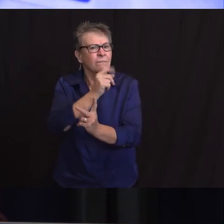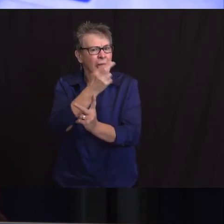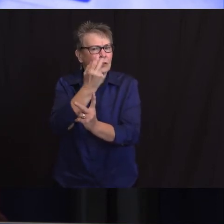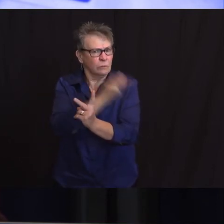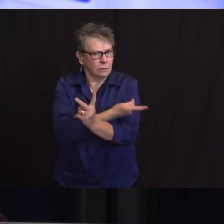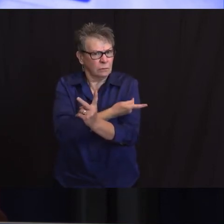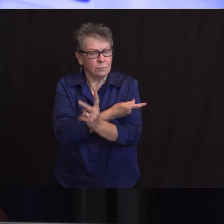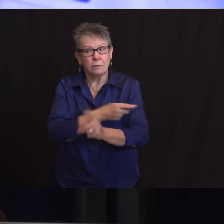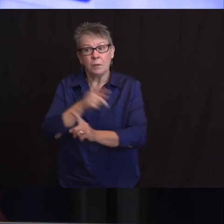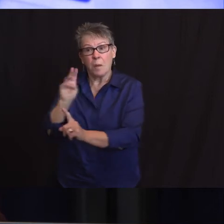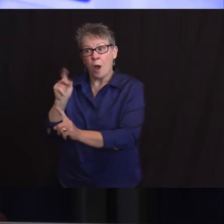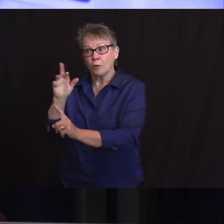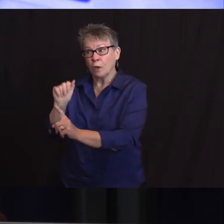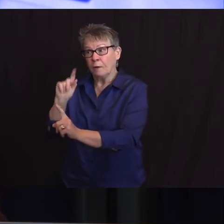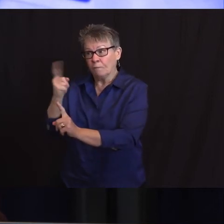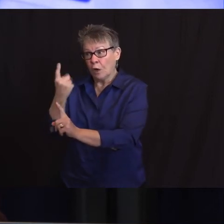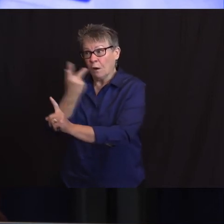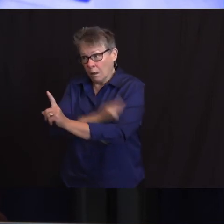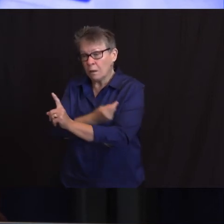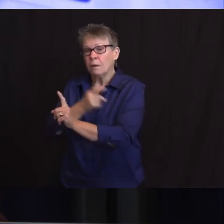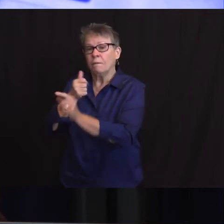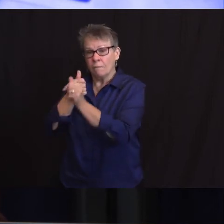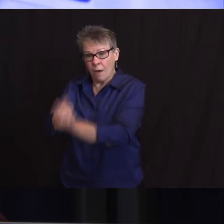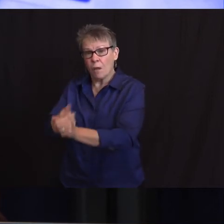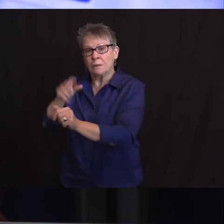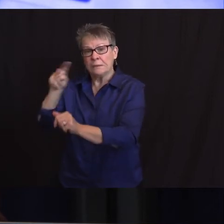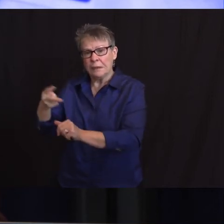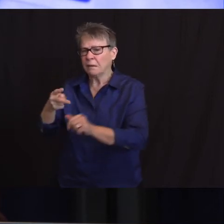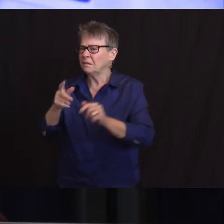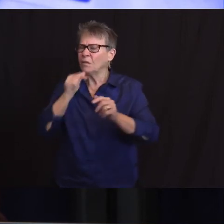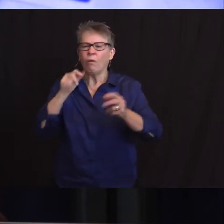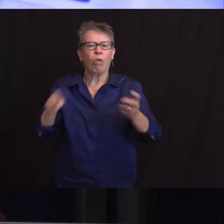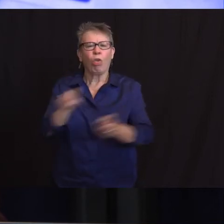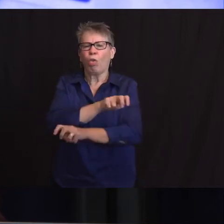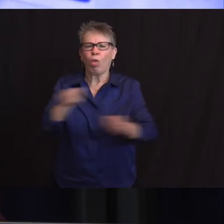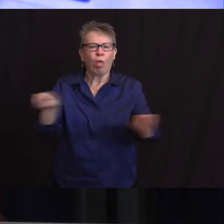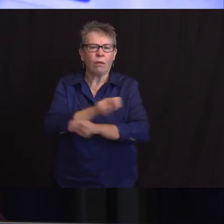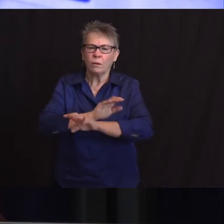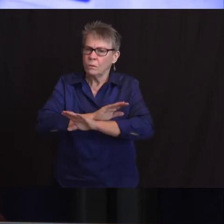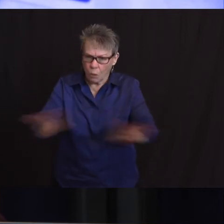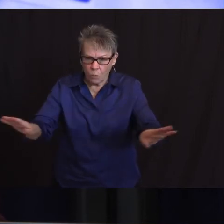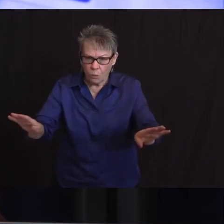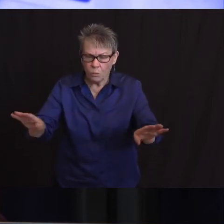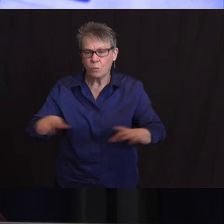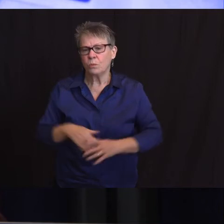Both doses of the series should be completed with the same product.